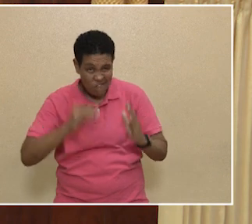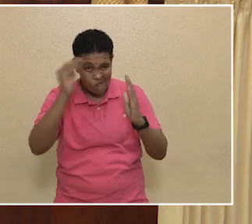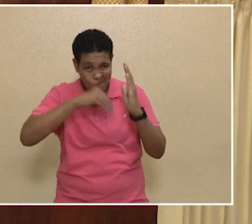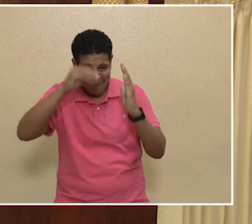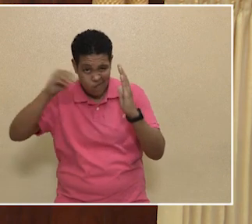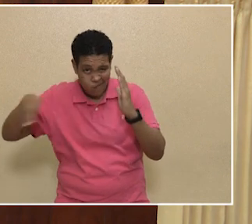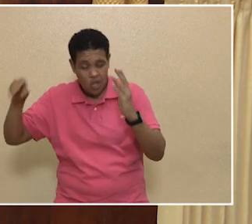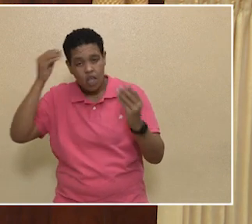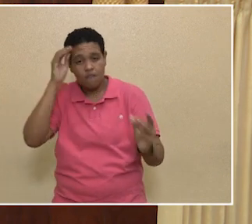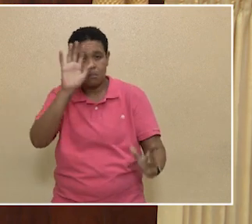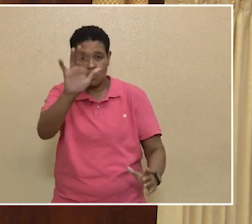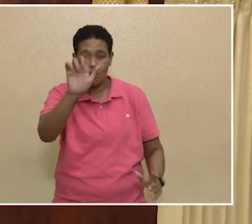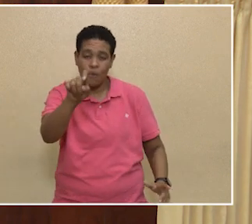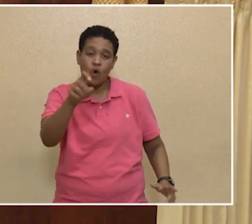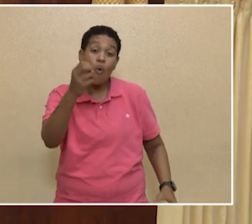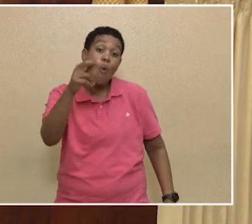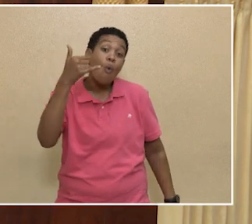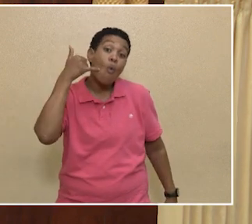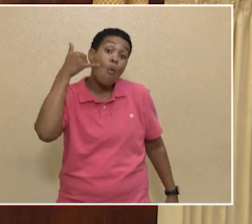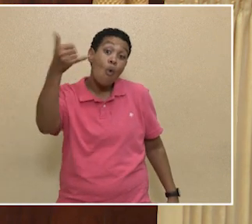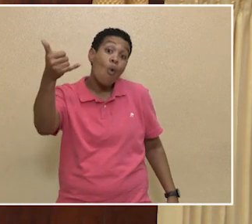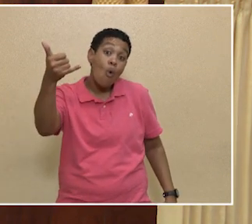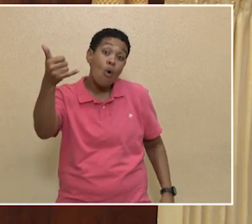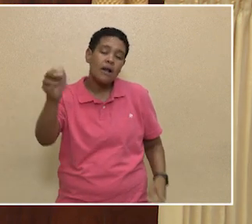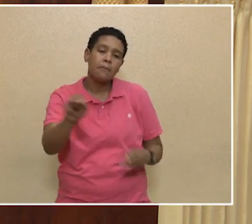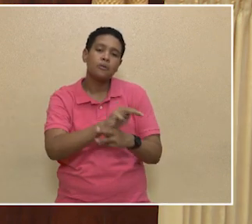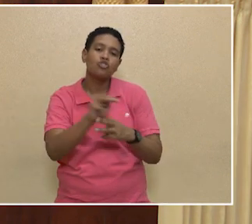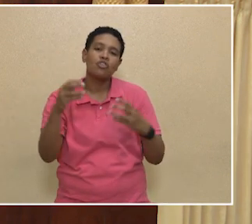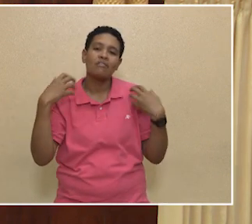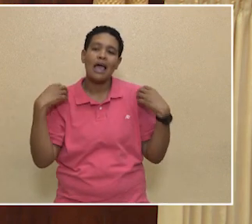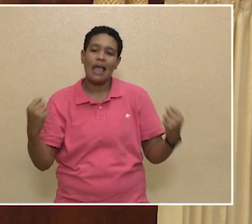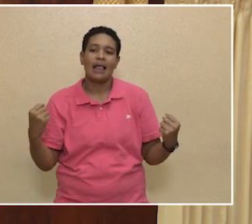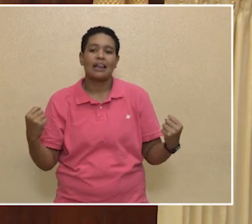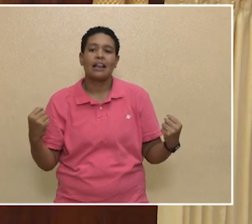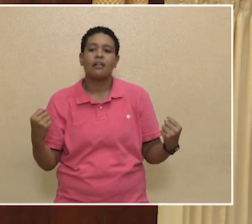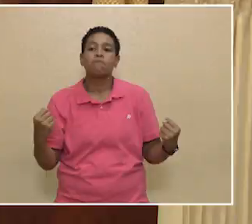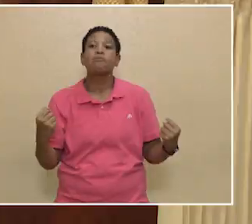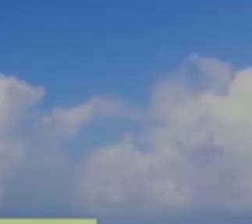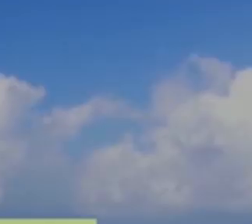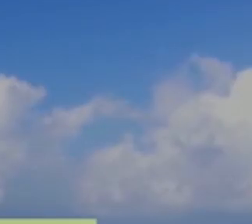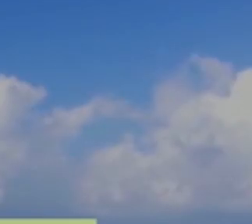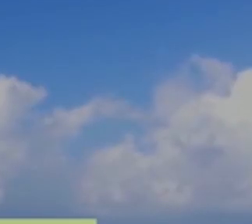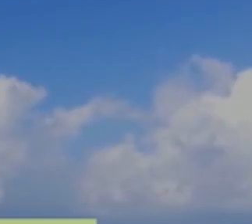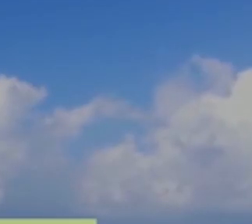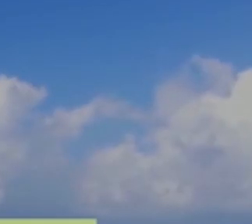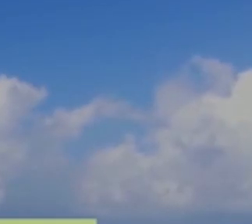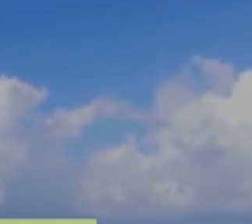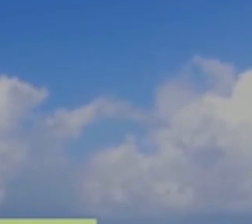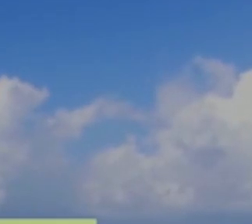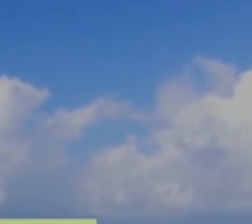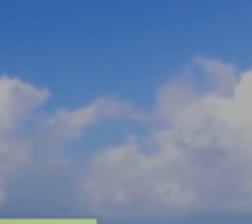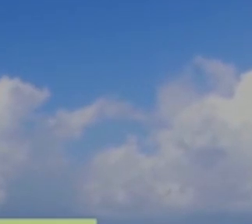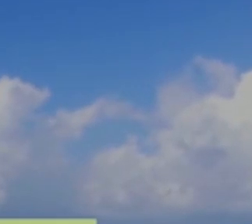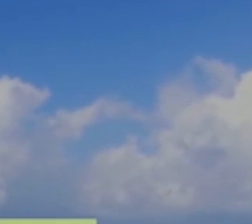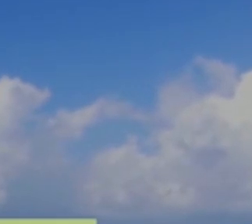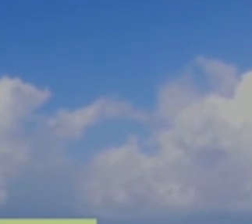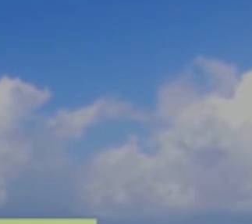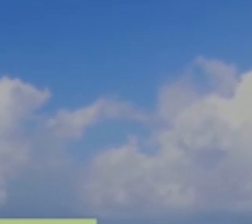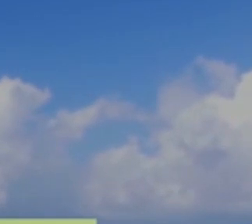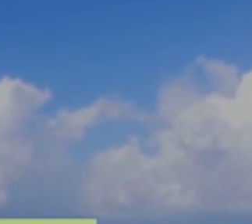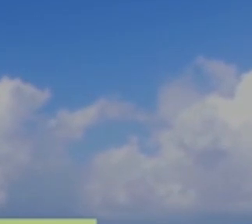or call the Ministry of Health's hotline, which is